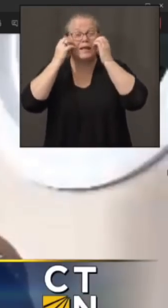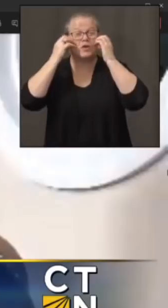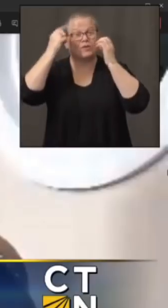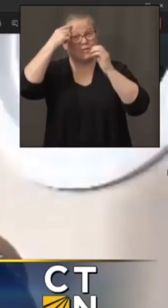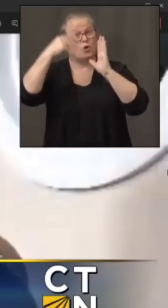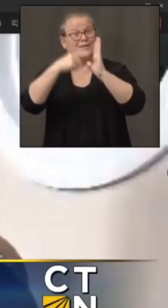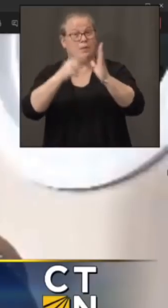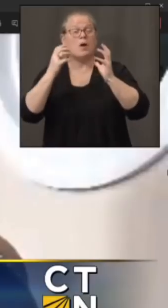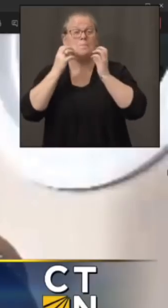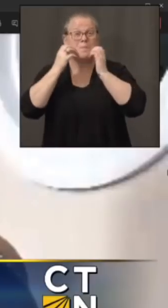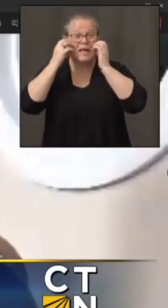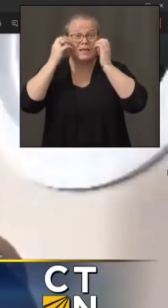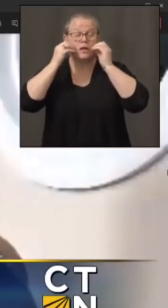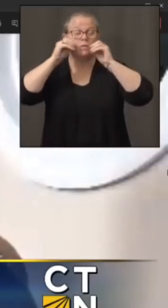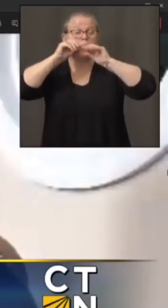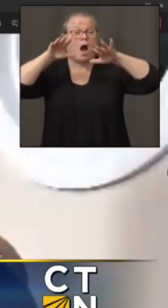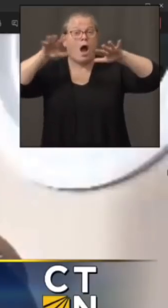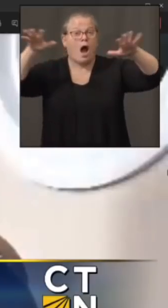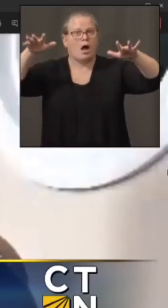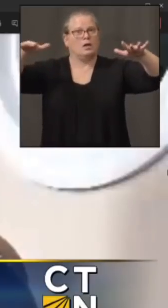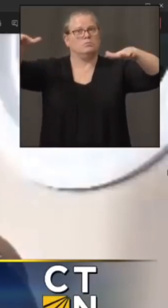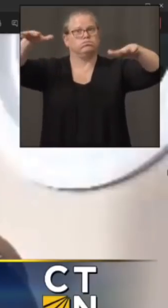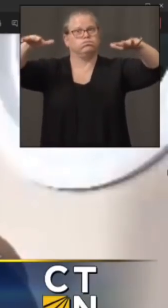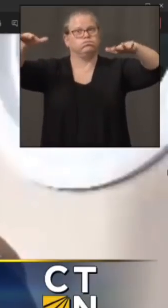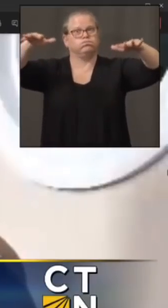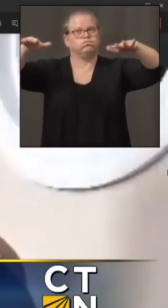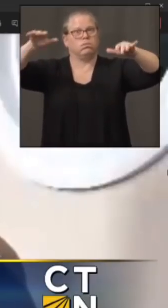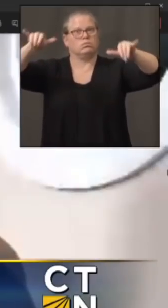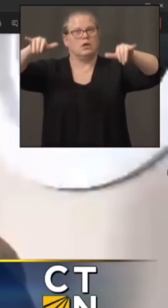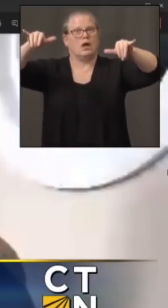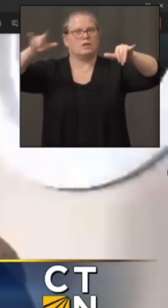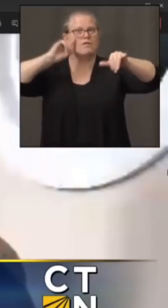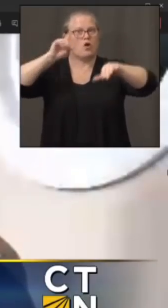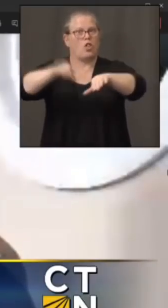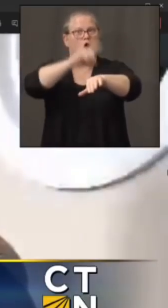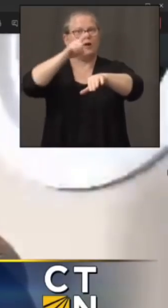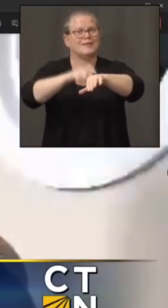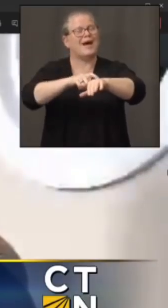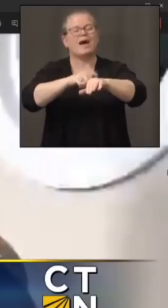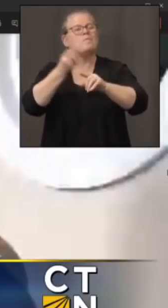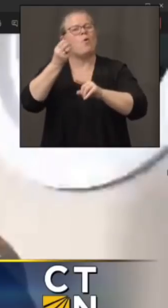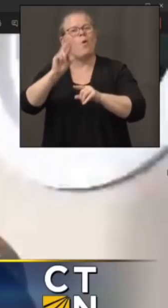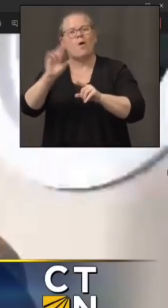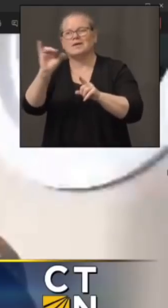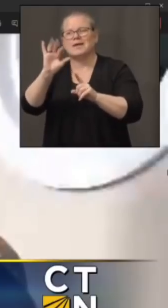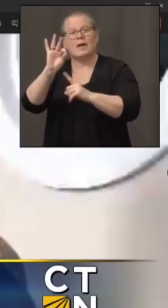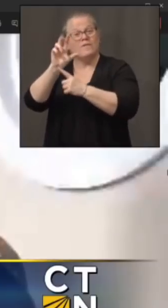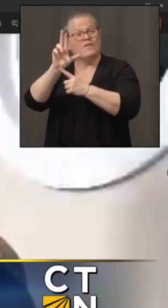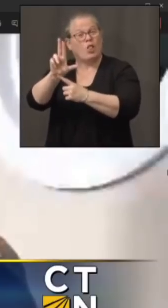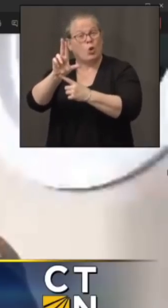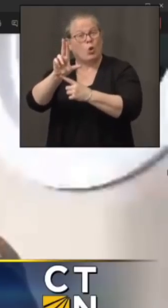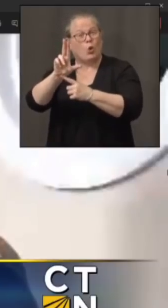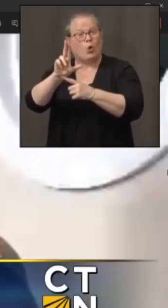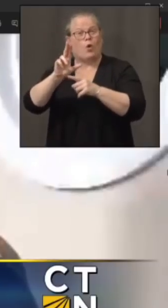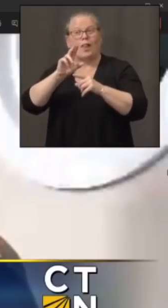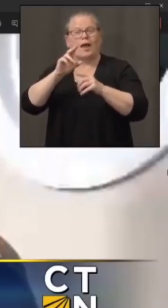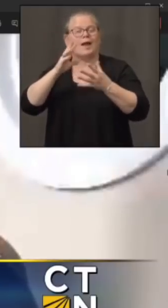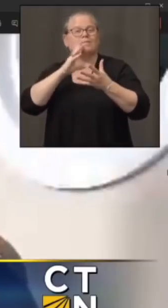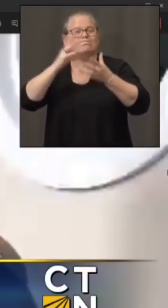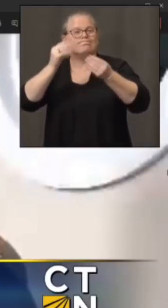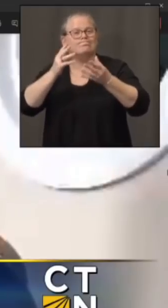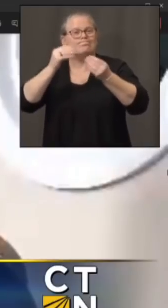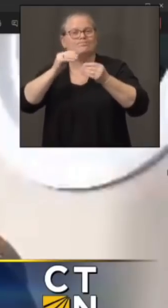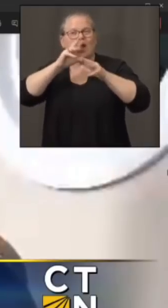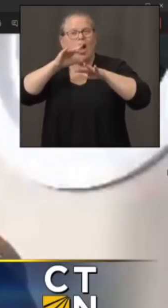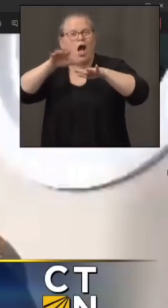of time? Or is it something that spreads through droplet transmission like the flu? And the answer to that question is that it exists